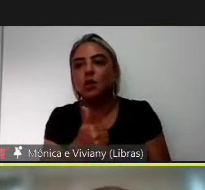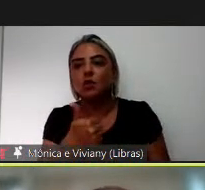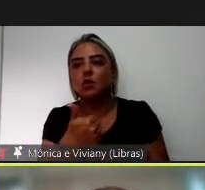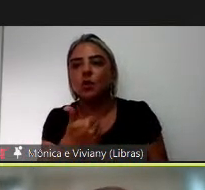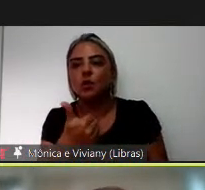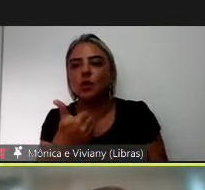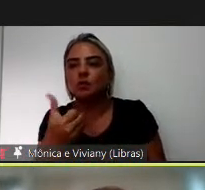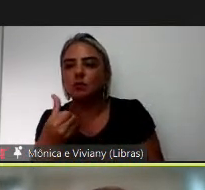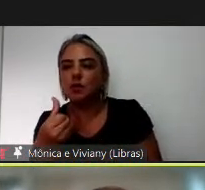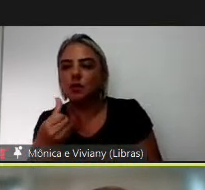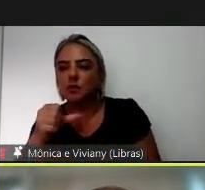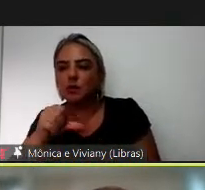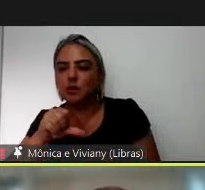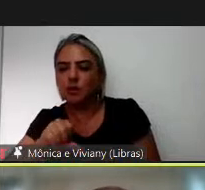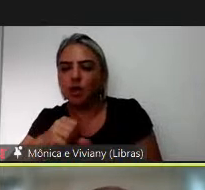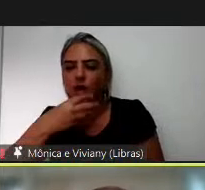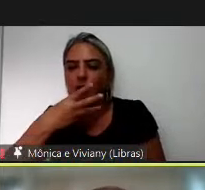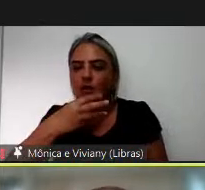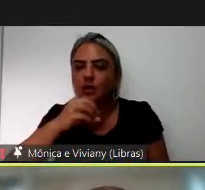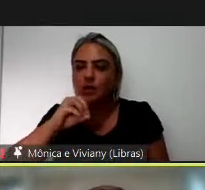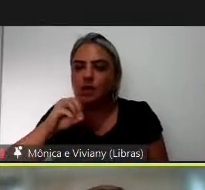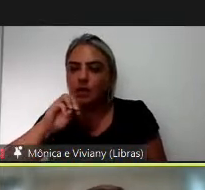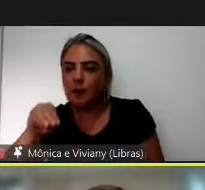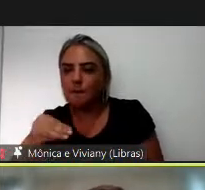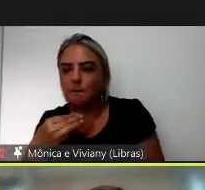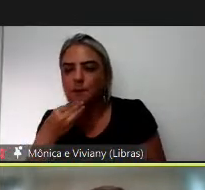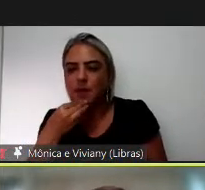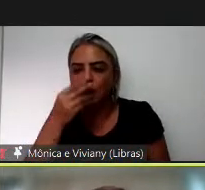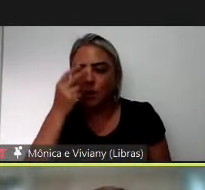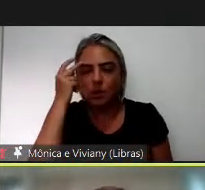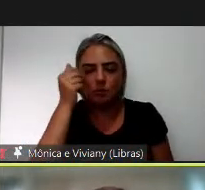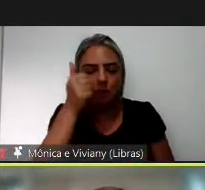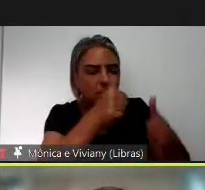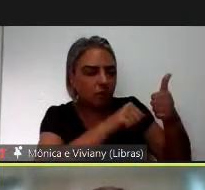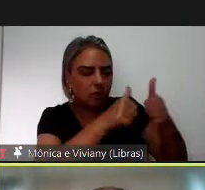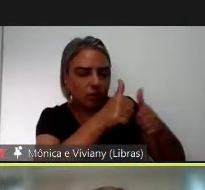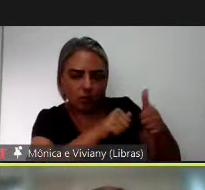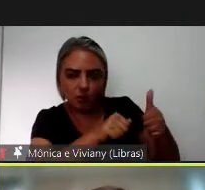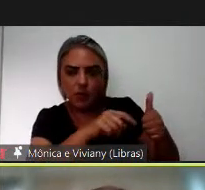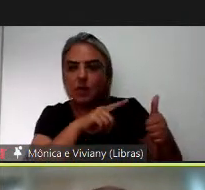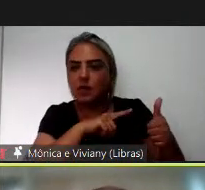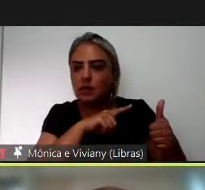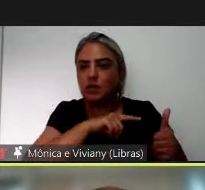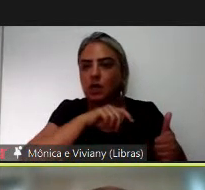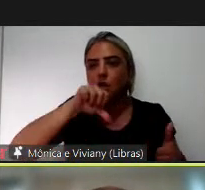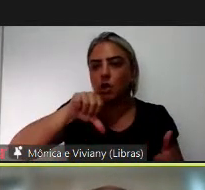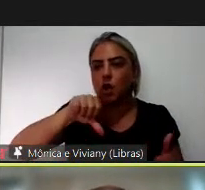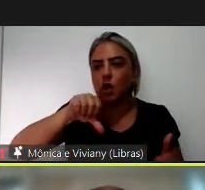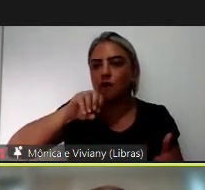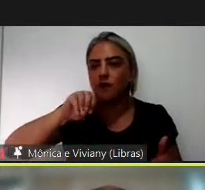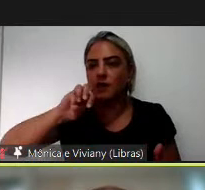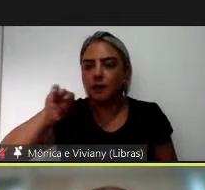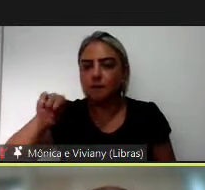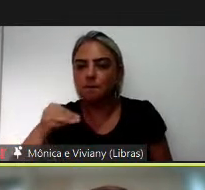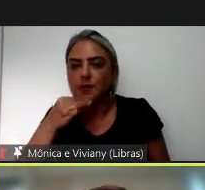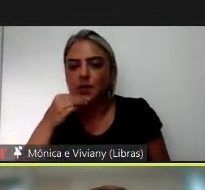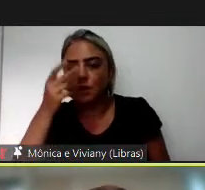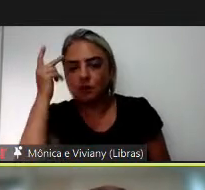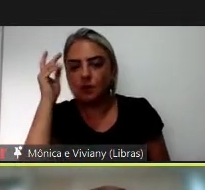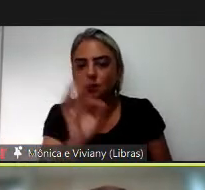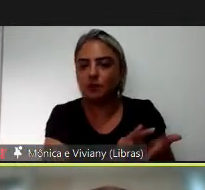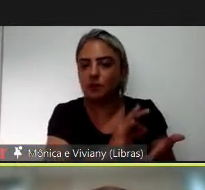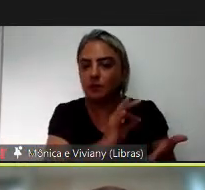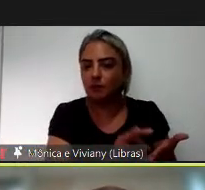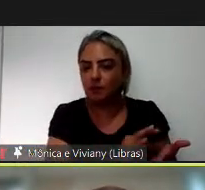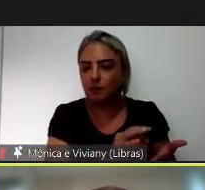surveillance, as a part of the routine of service of the teams. So we